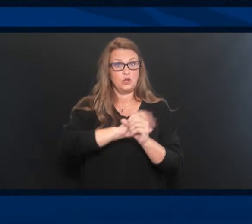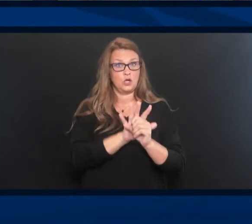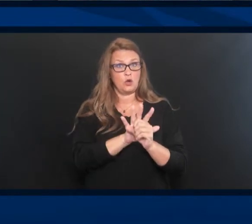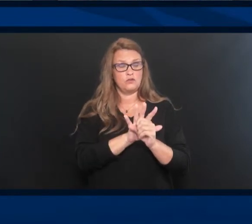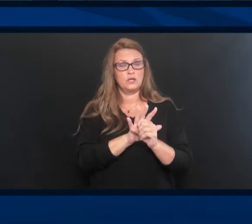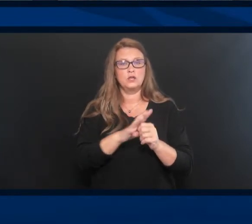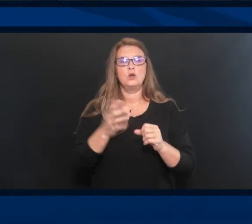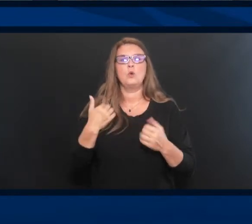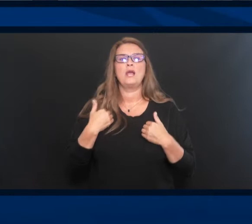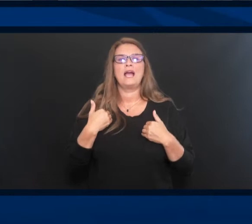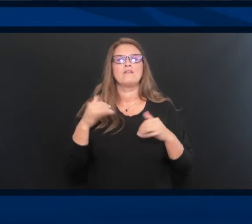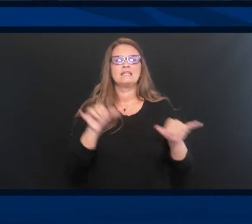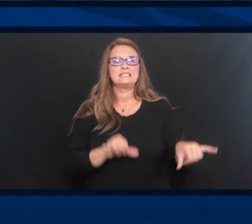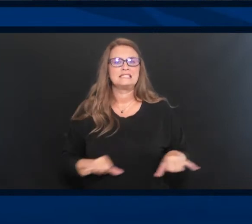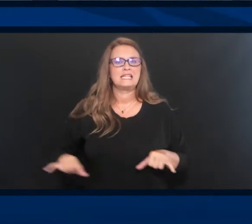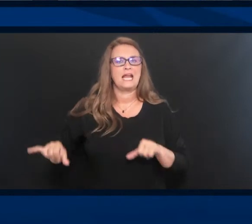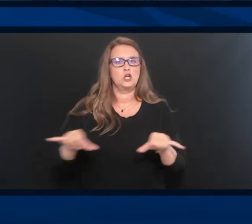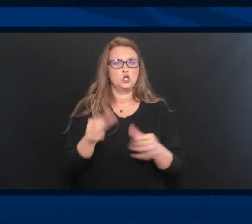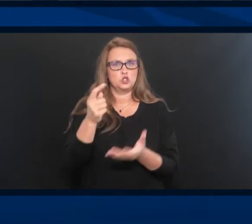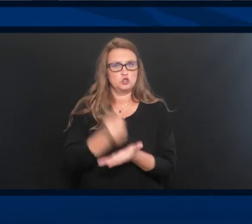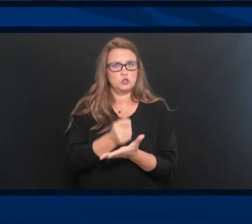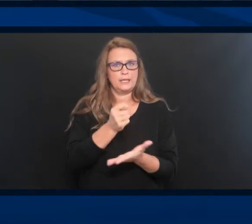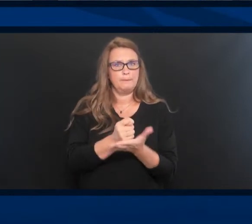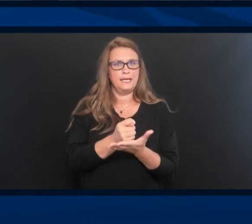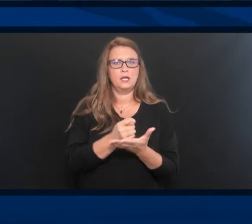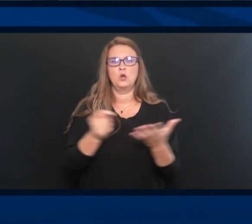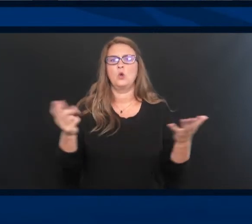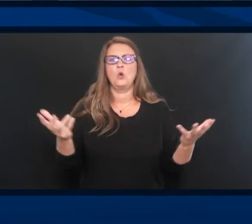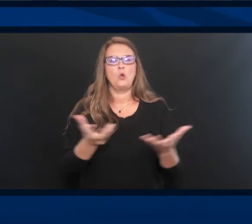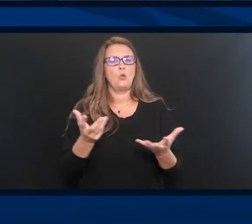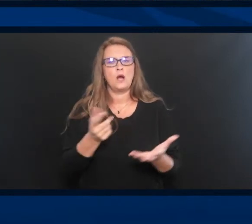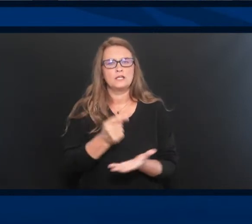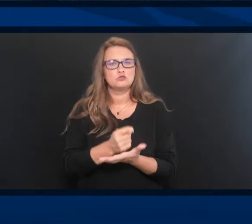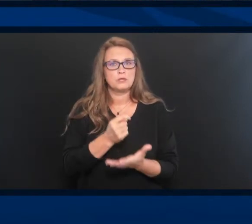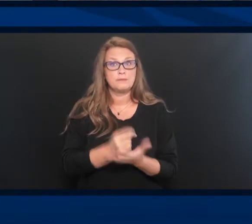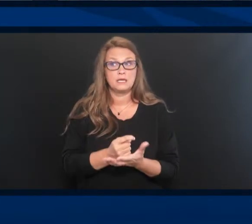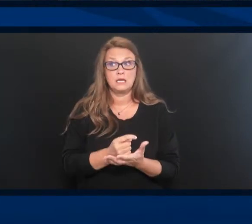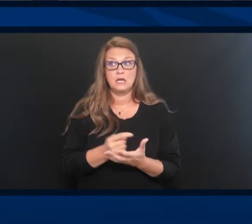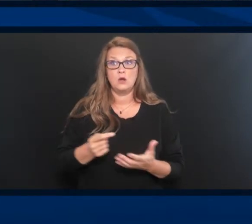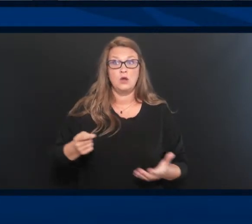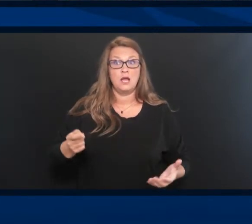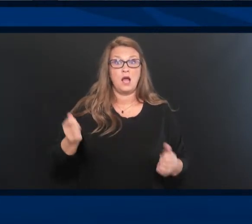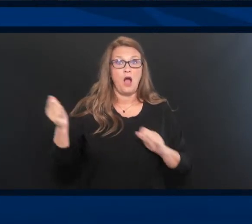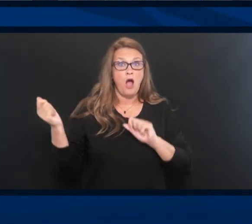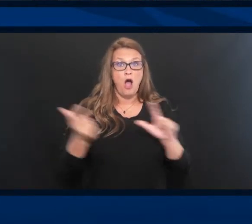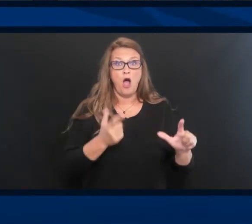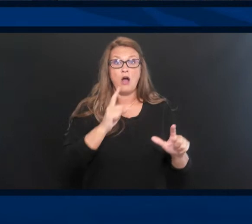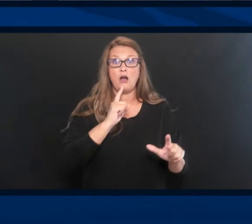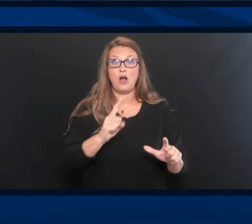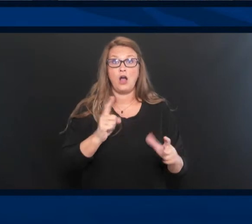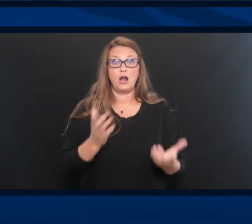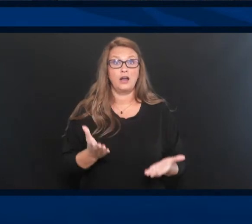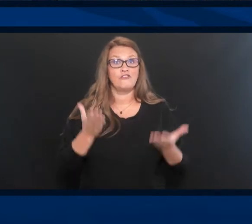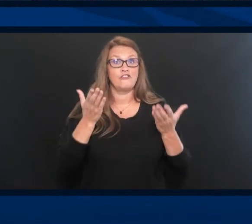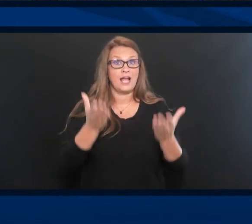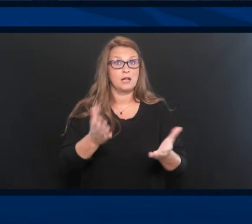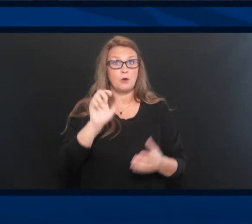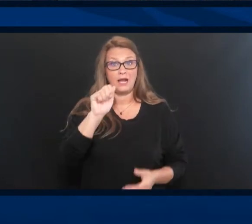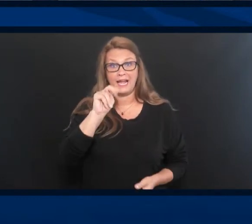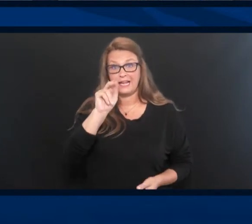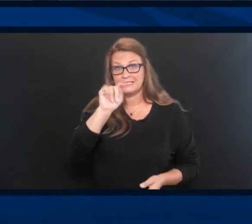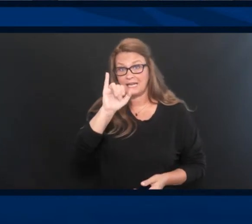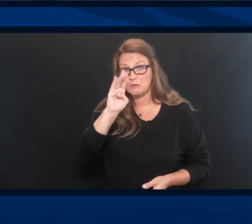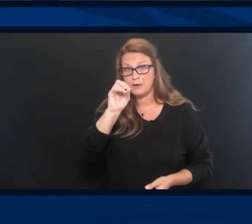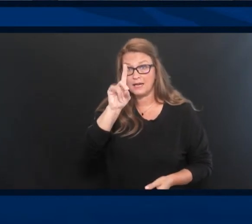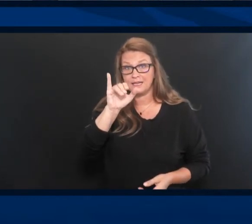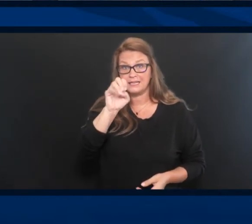standard protocol treatment? What are the available treatments? Is everyone offered the monoclonal antibody infusions, or does it depend